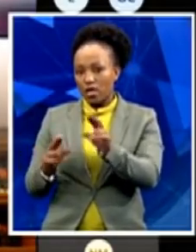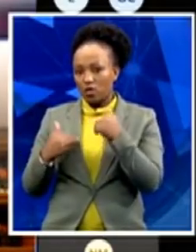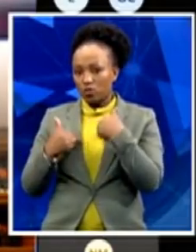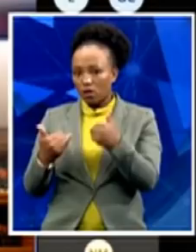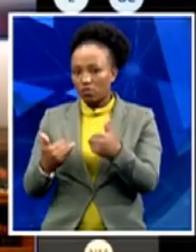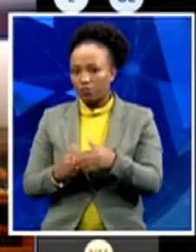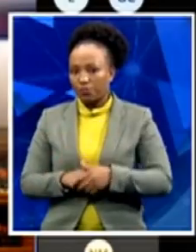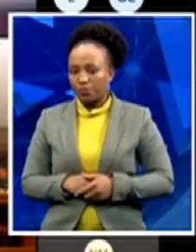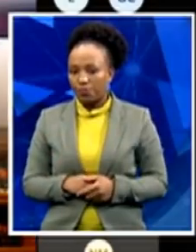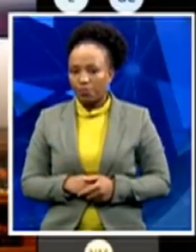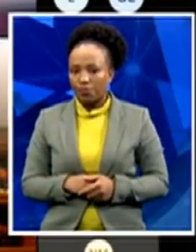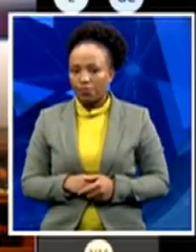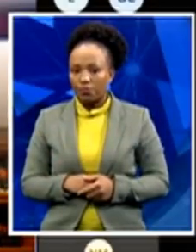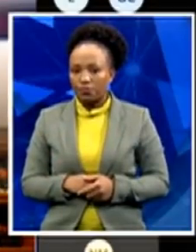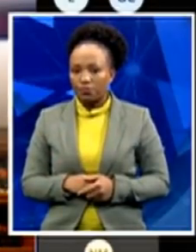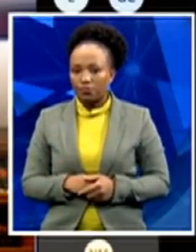My lord.